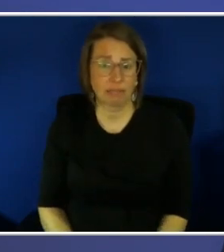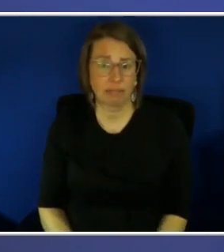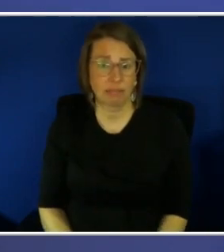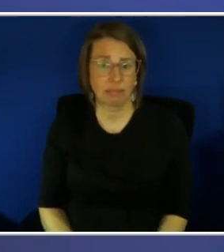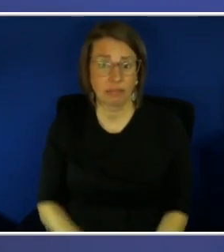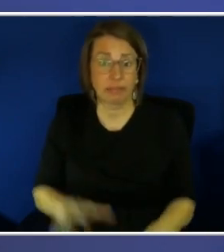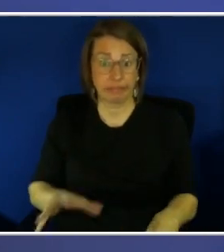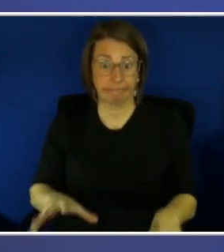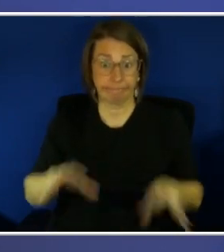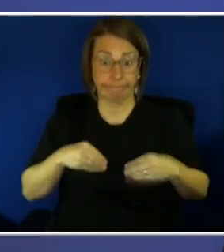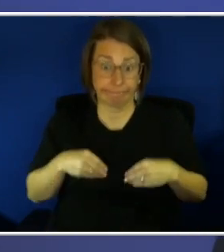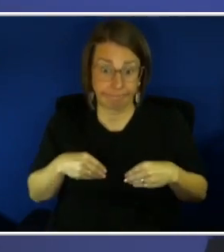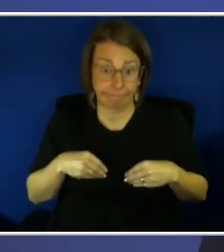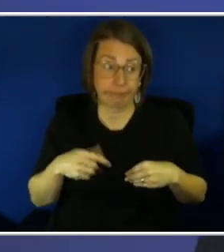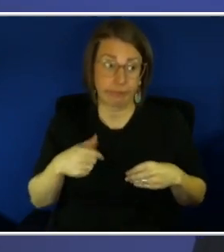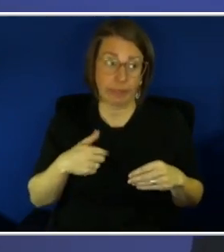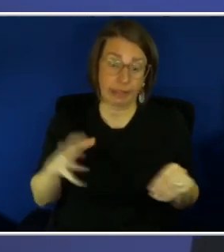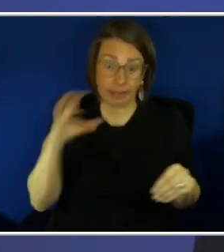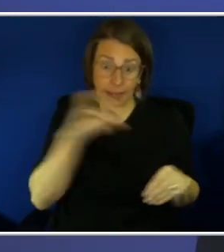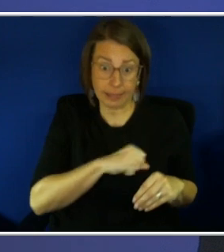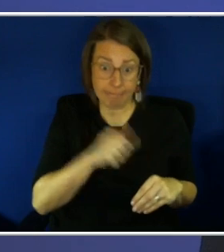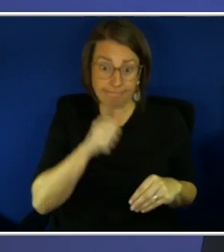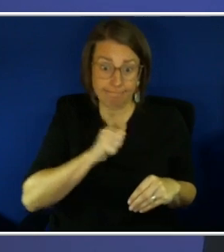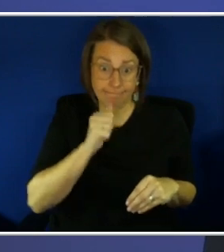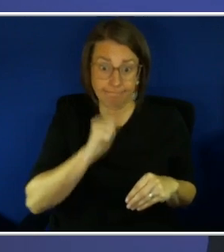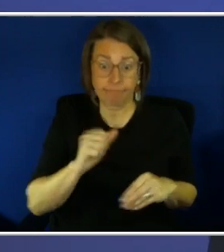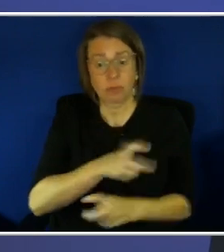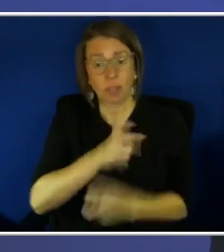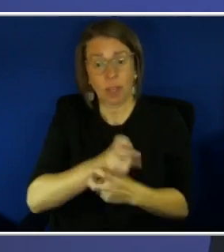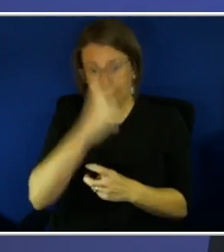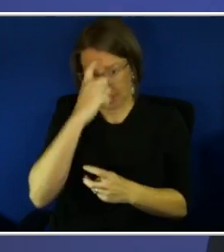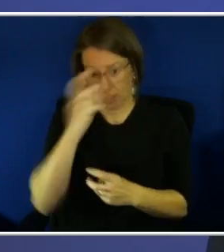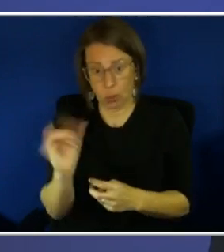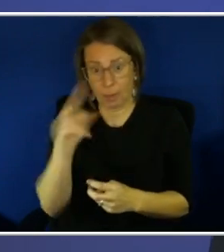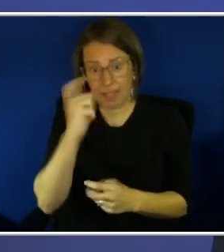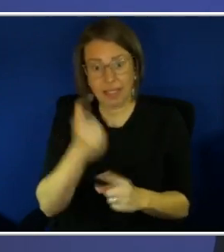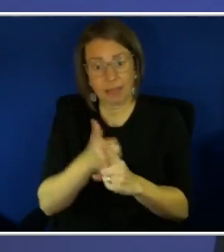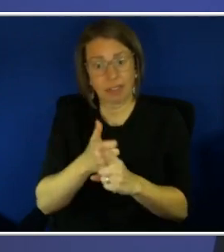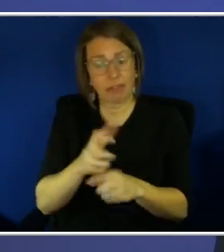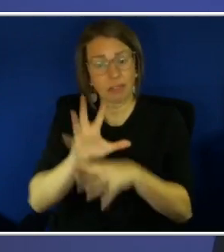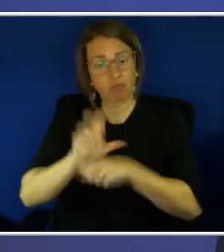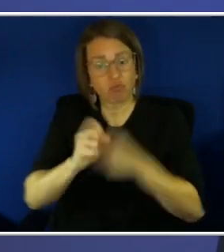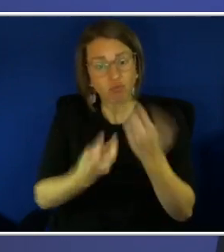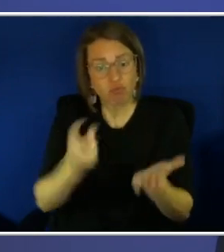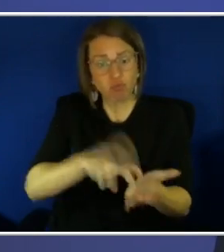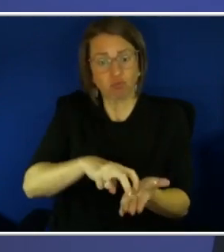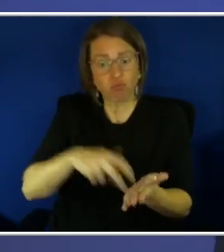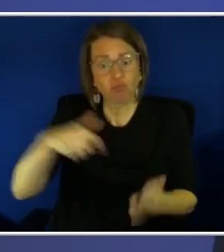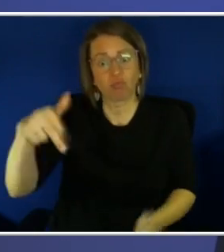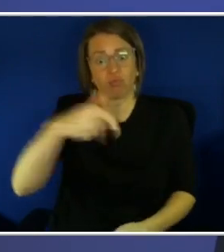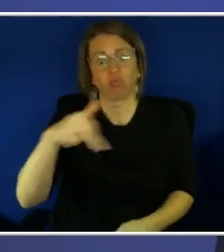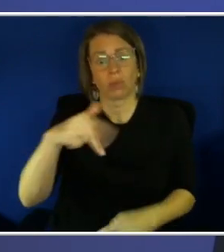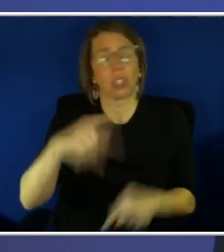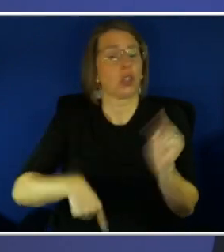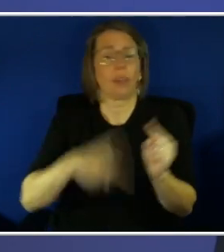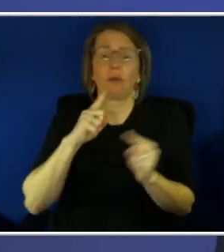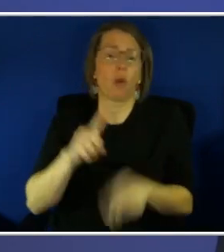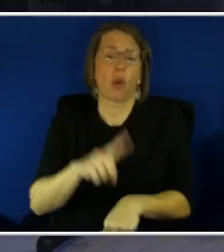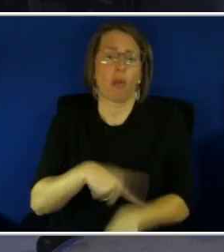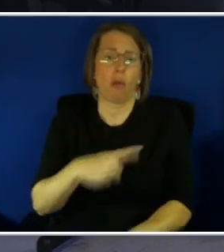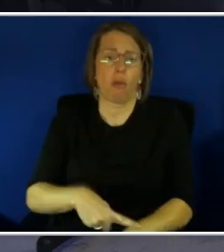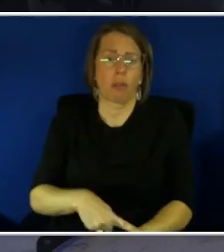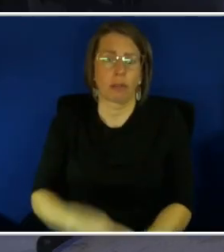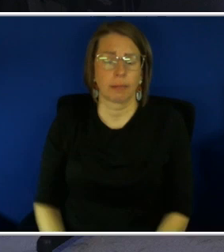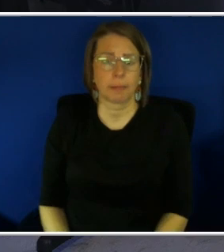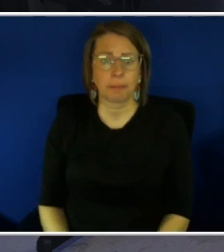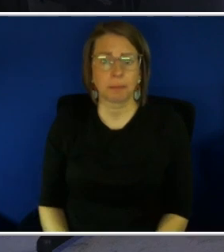accept, I guess. And it was hard mentally too, because he's used to getting up and moving around and couldn't for quite a long time. I've known you